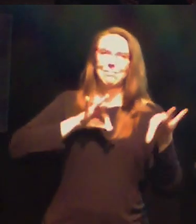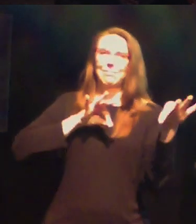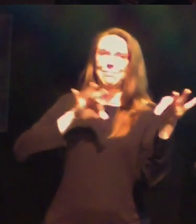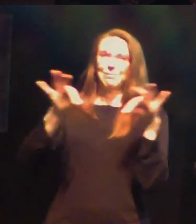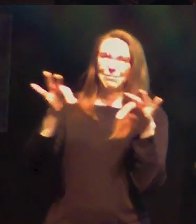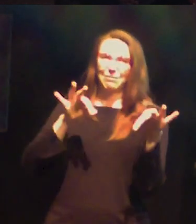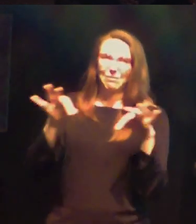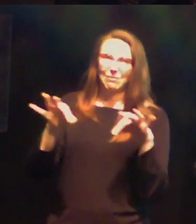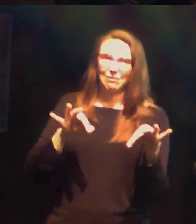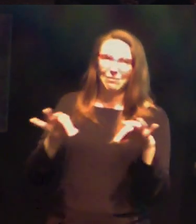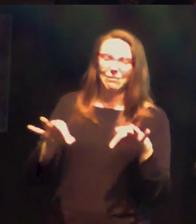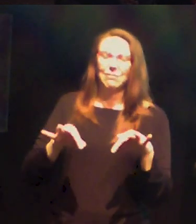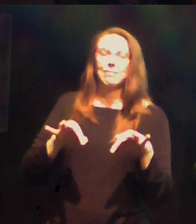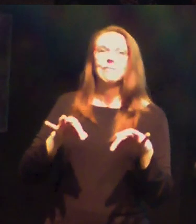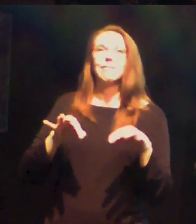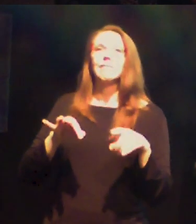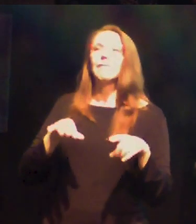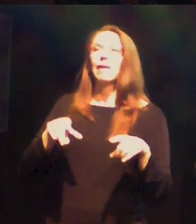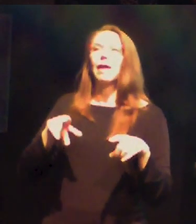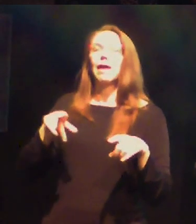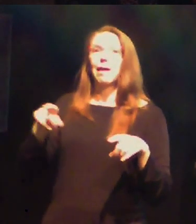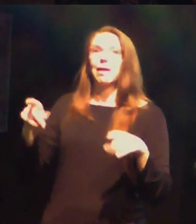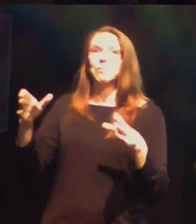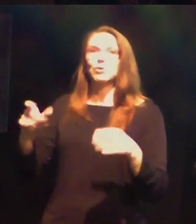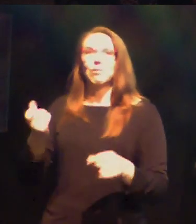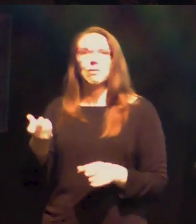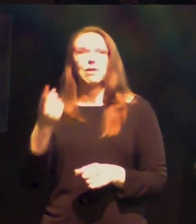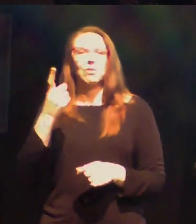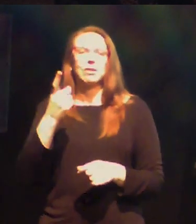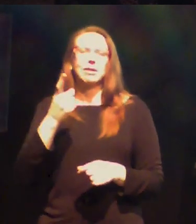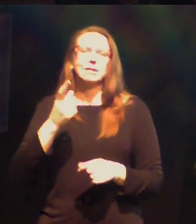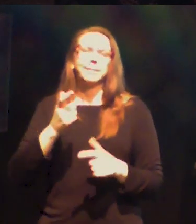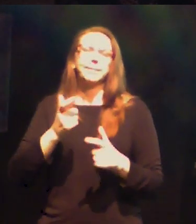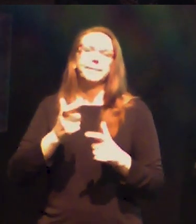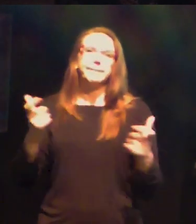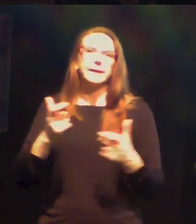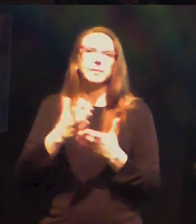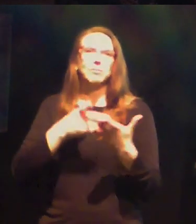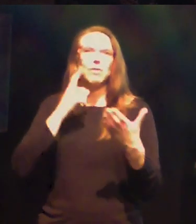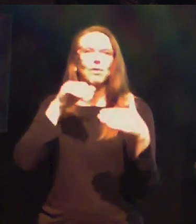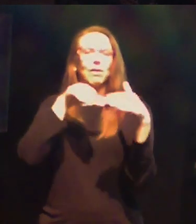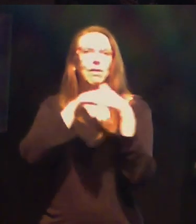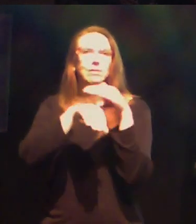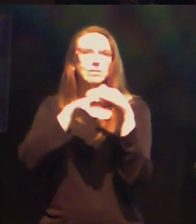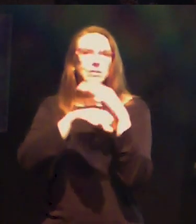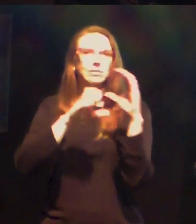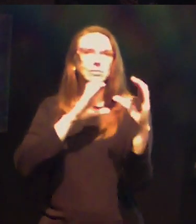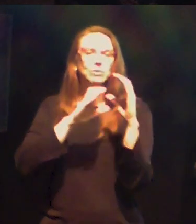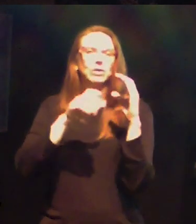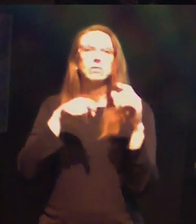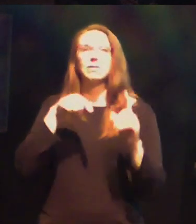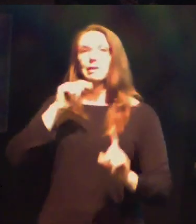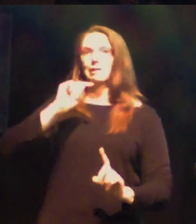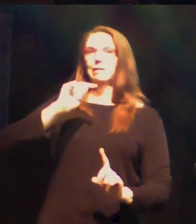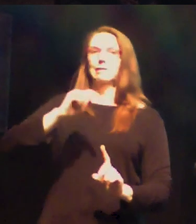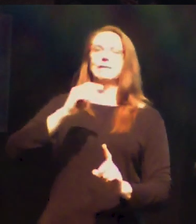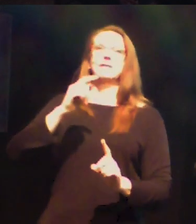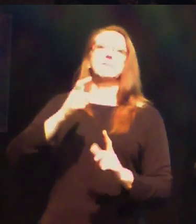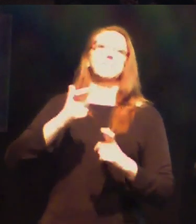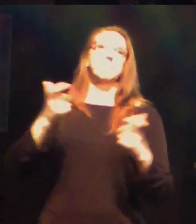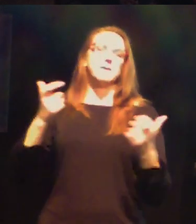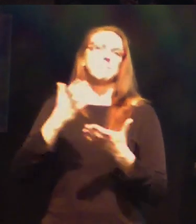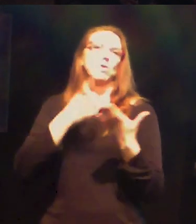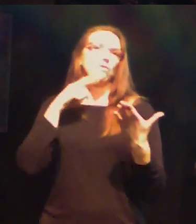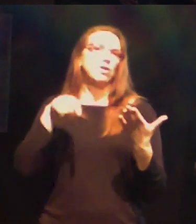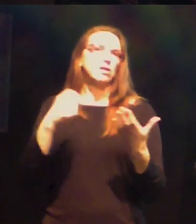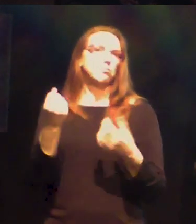explain in a way that is comprehensible is a big part to access to communication, and this is a big part of this